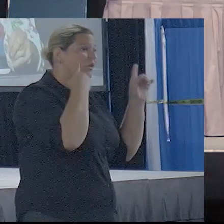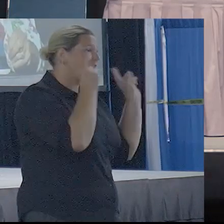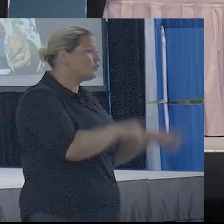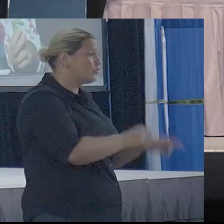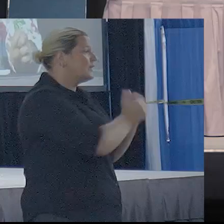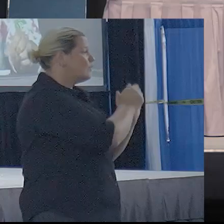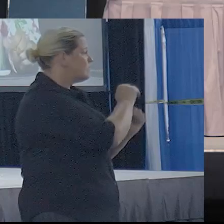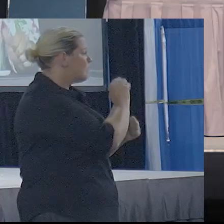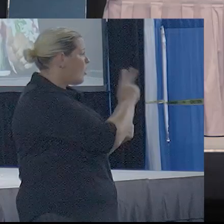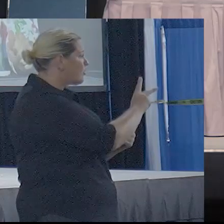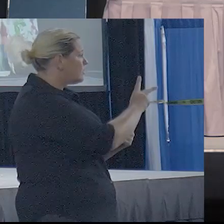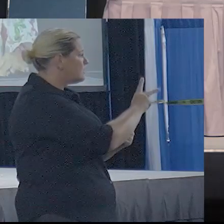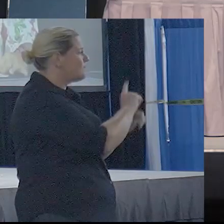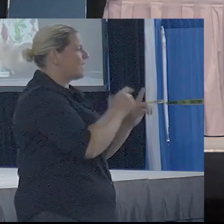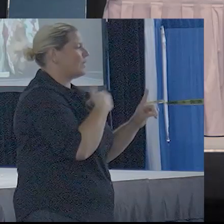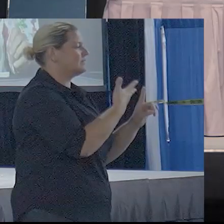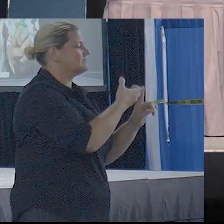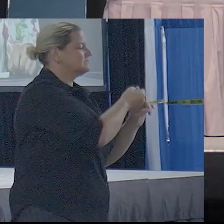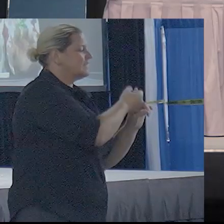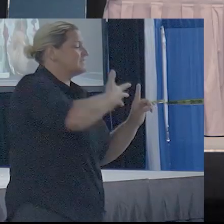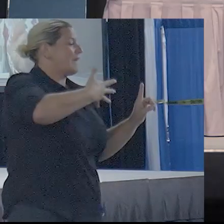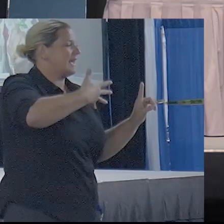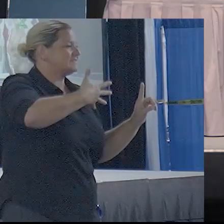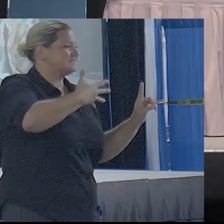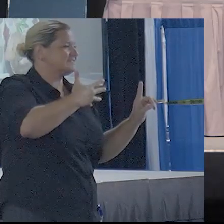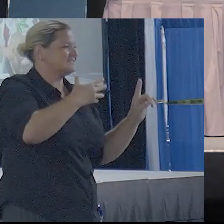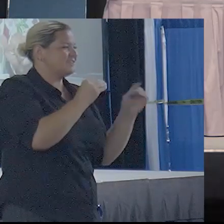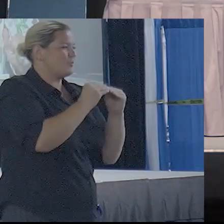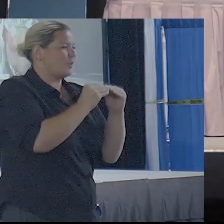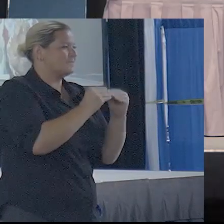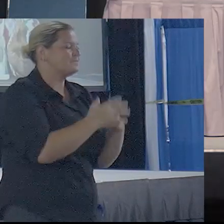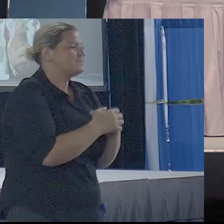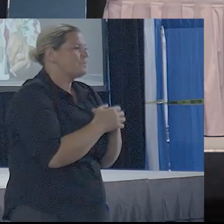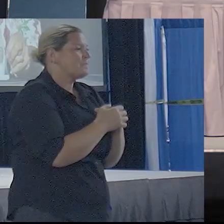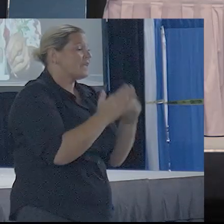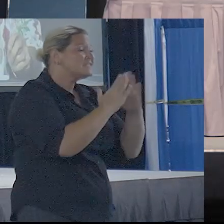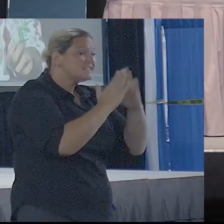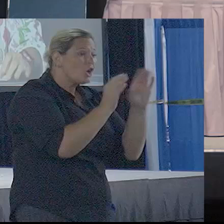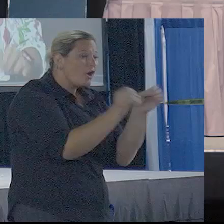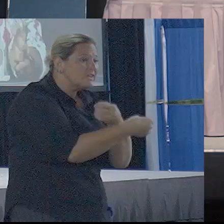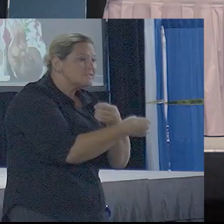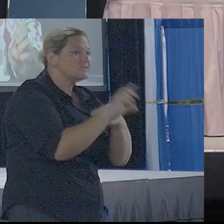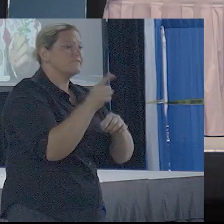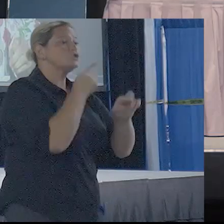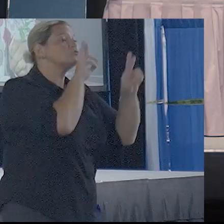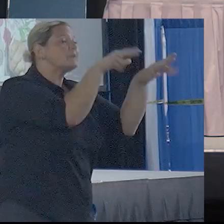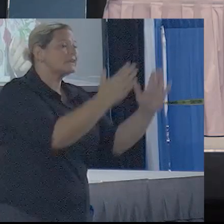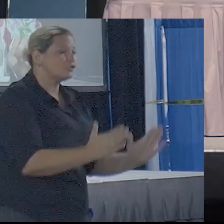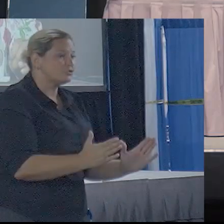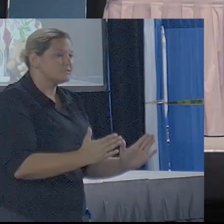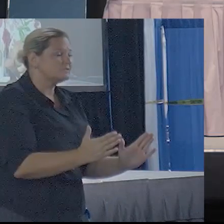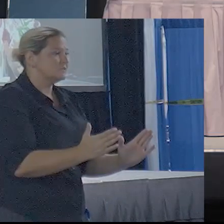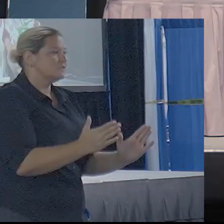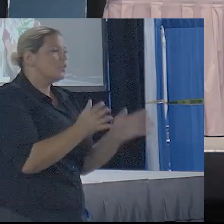just a bit. I think for those city offices and your first responders, the takeaway is to collaborate